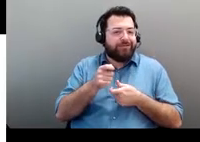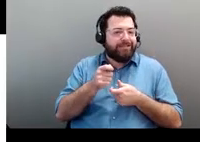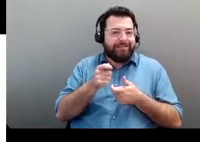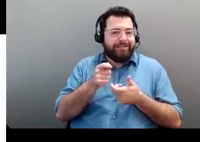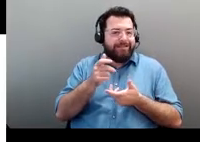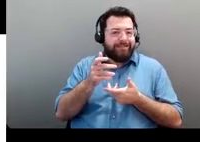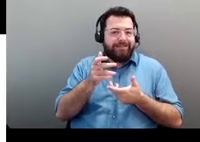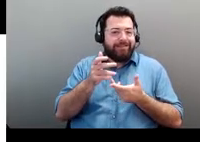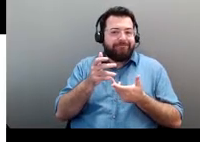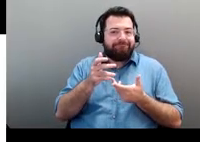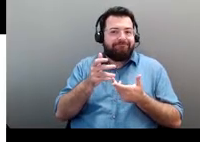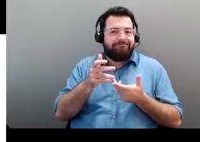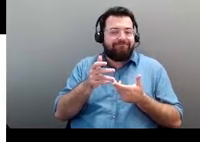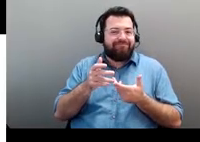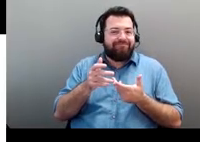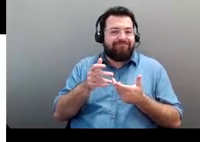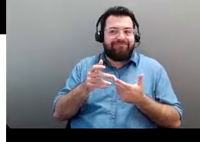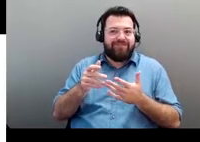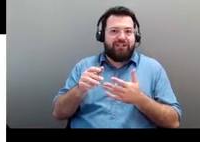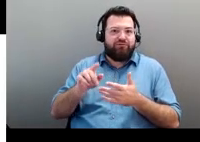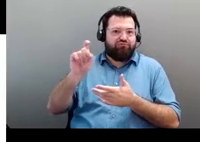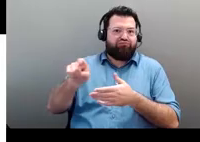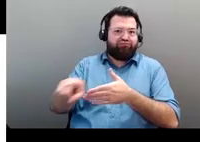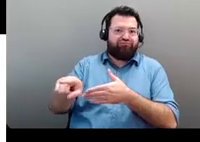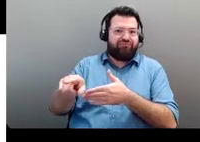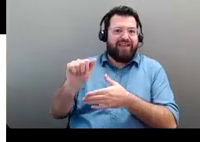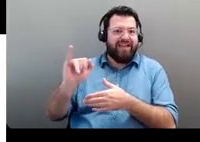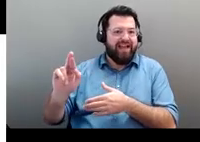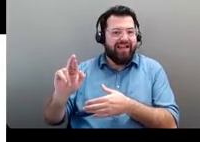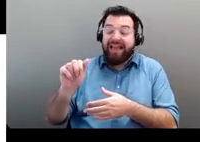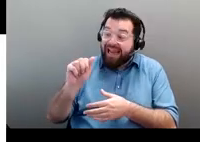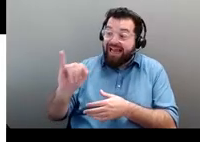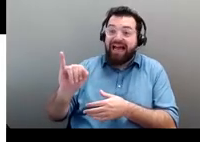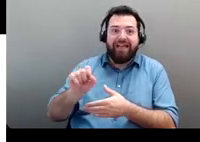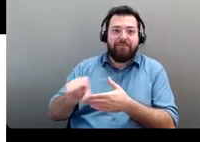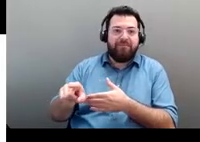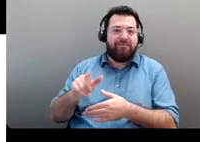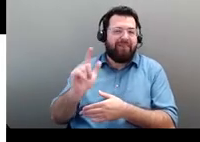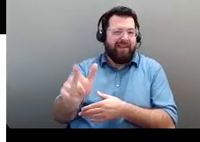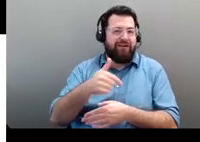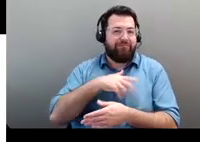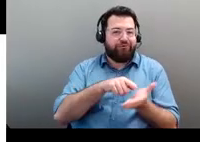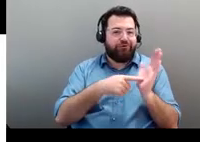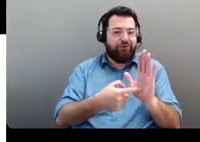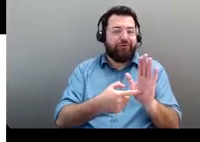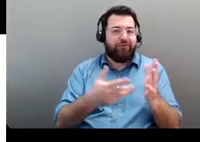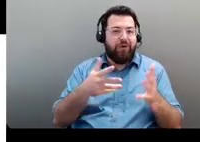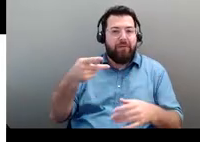prompt to give the AI that I'll share with you all a little later in the presentation,